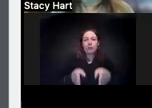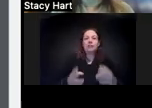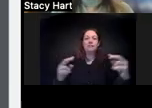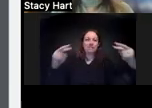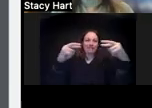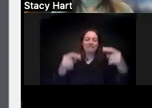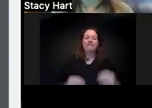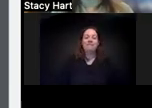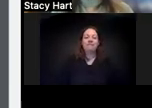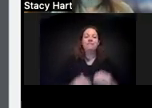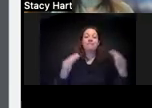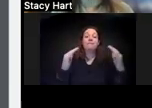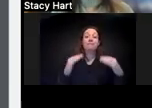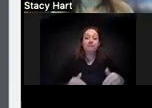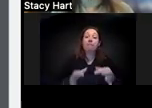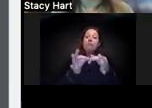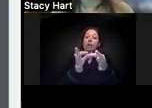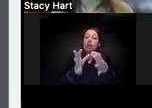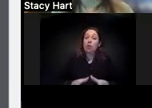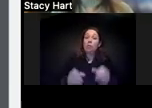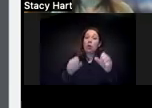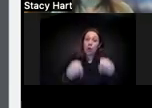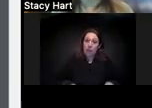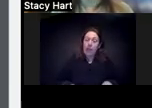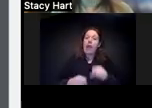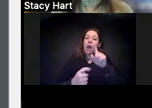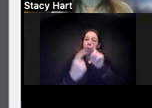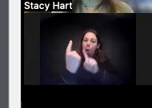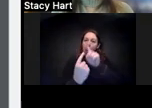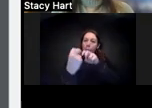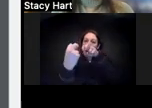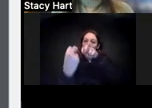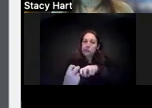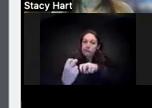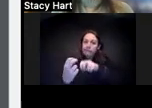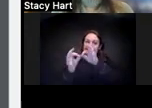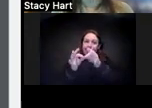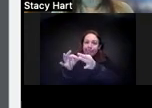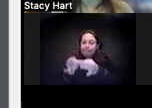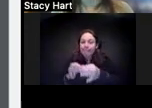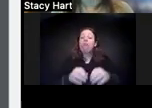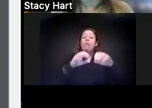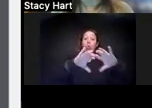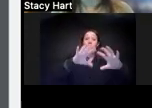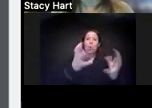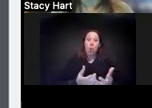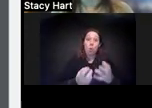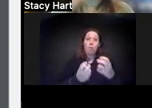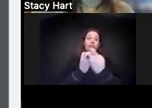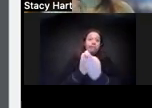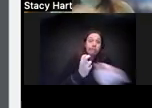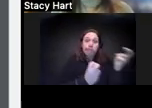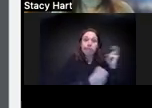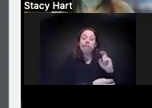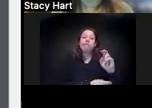An interpreter can work one-on-one. They can work in a group, or they can be a part of